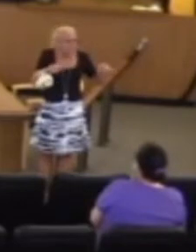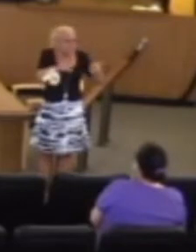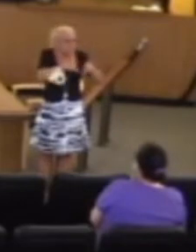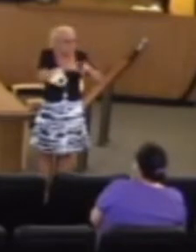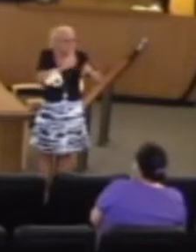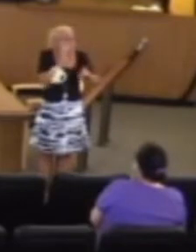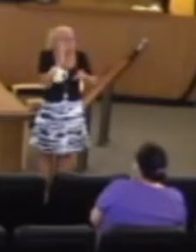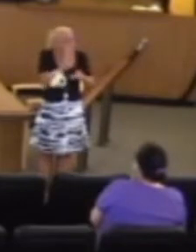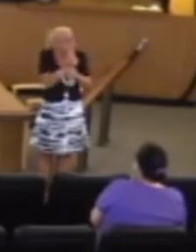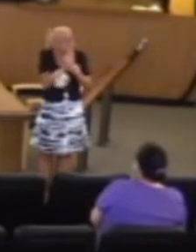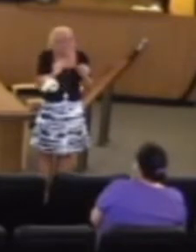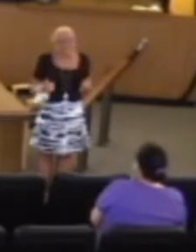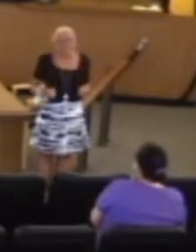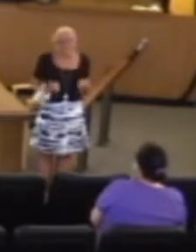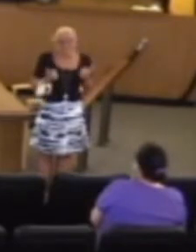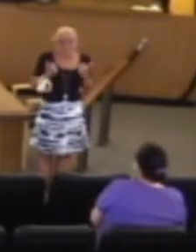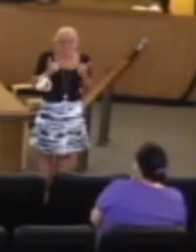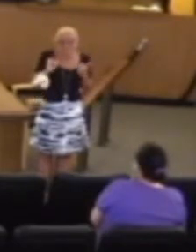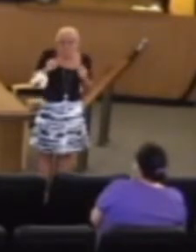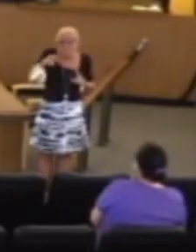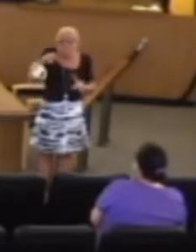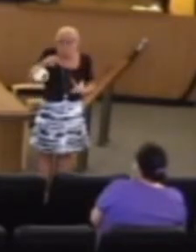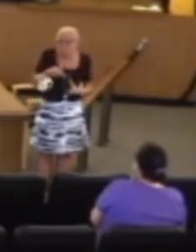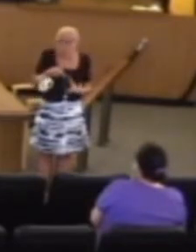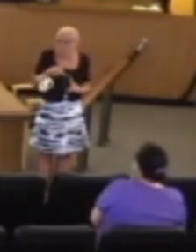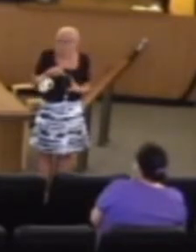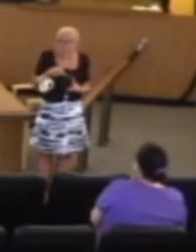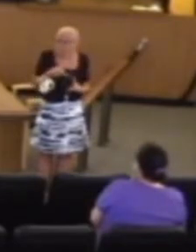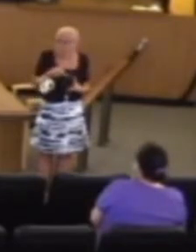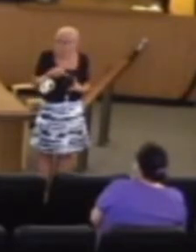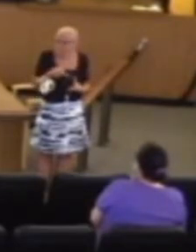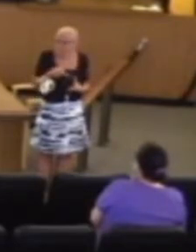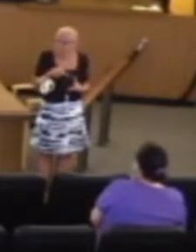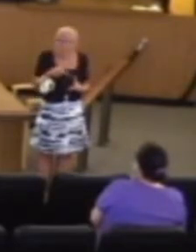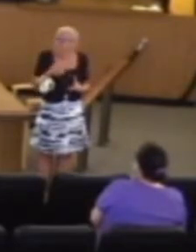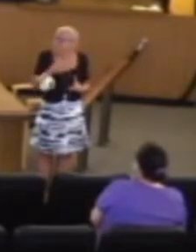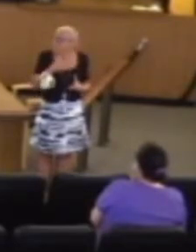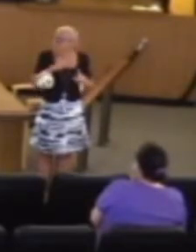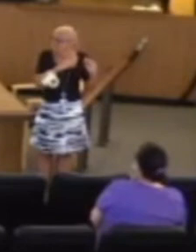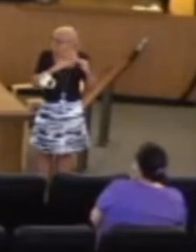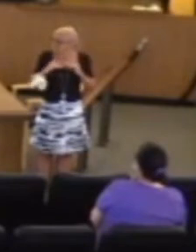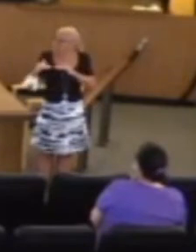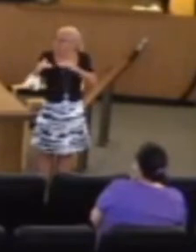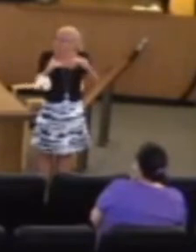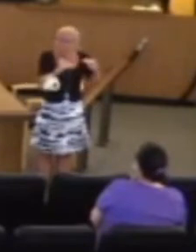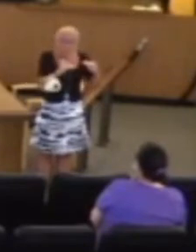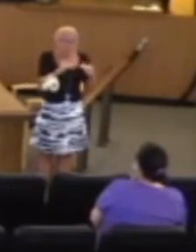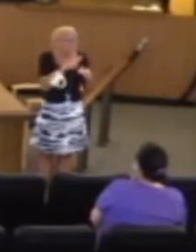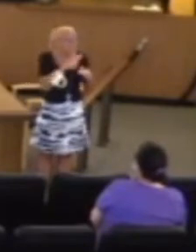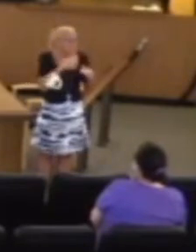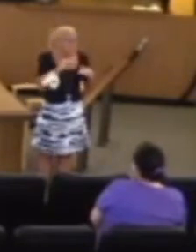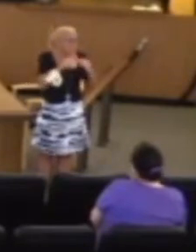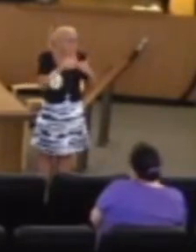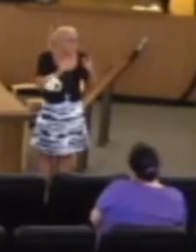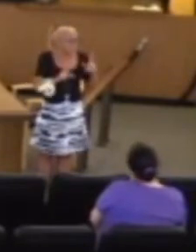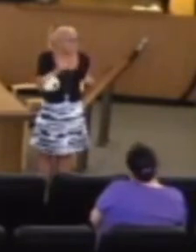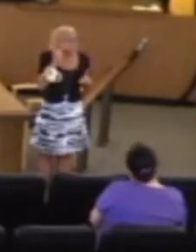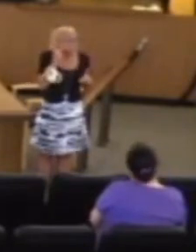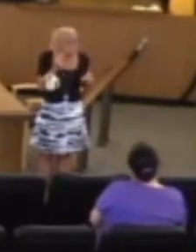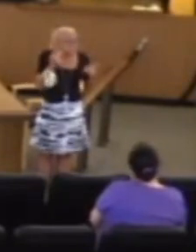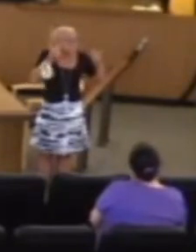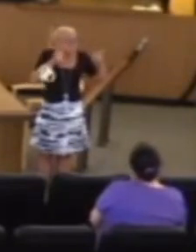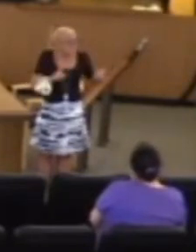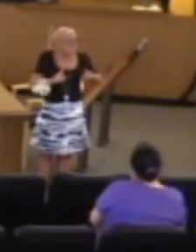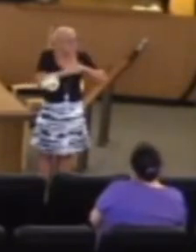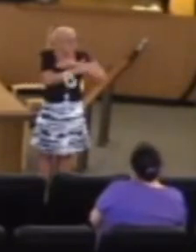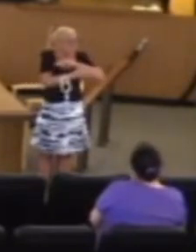save lives. That's what it comes down to. All of my board colleagues here, as well as anybody at home, You see what's going around this country, and